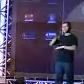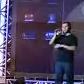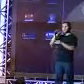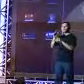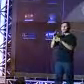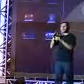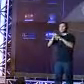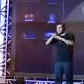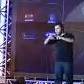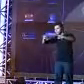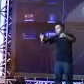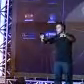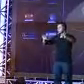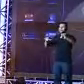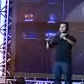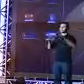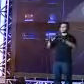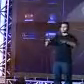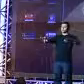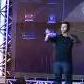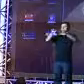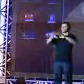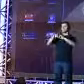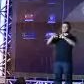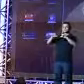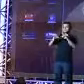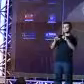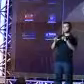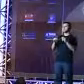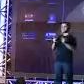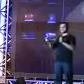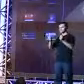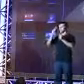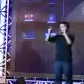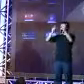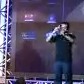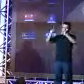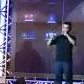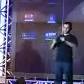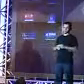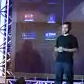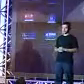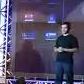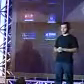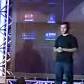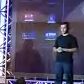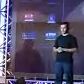And to a very great extent, you see,